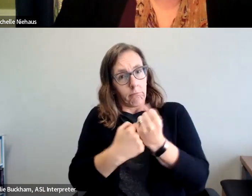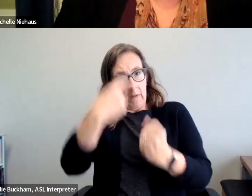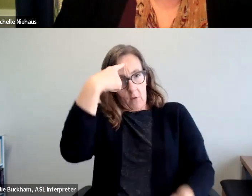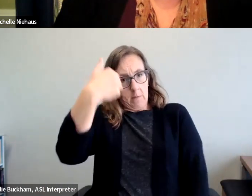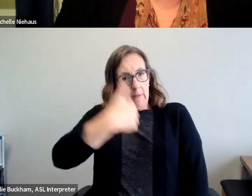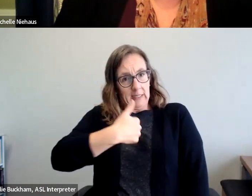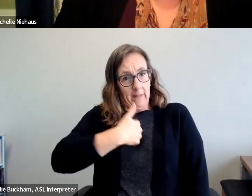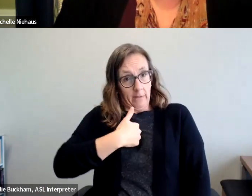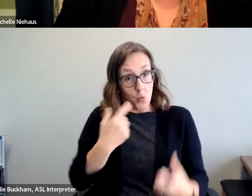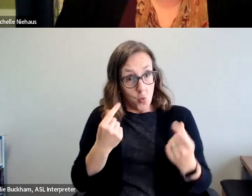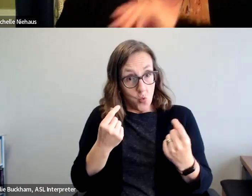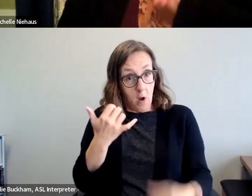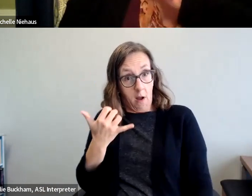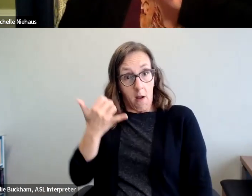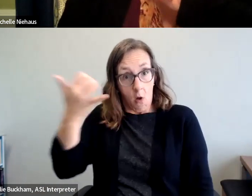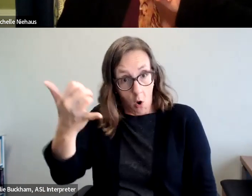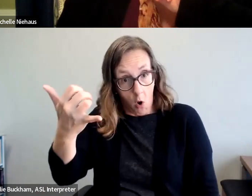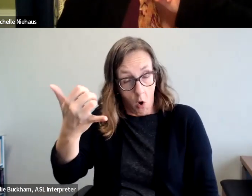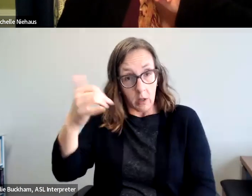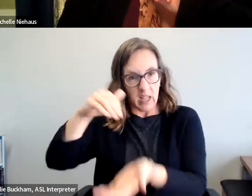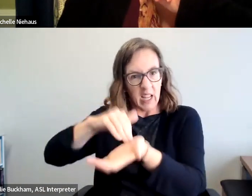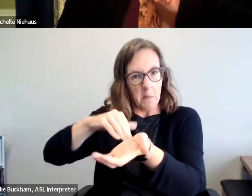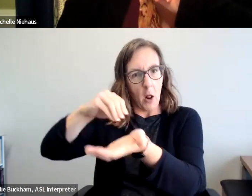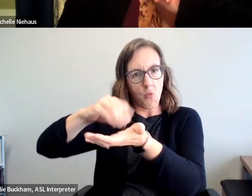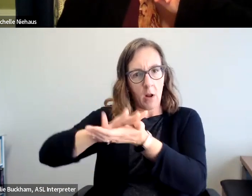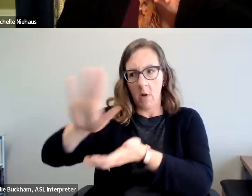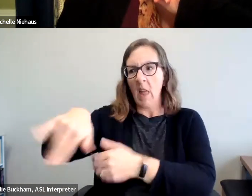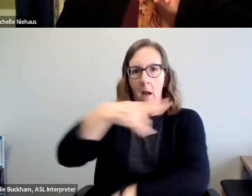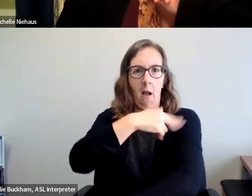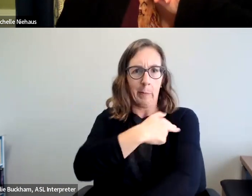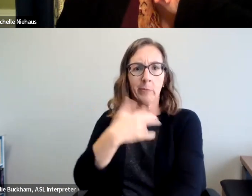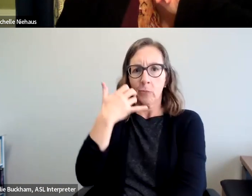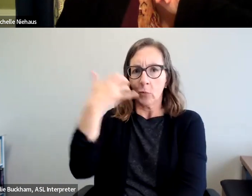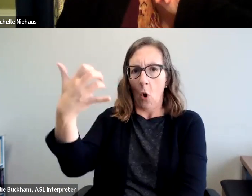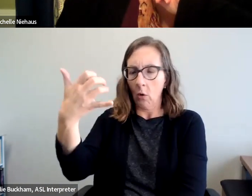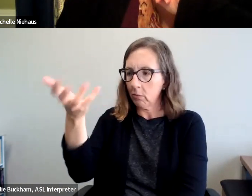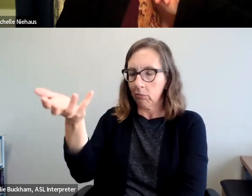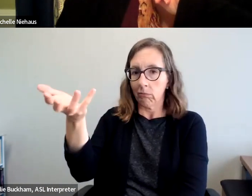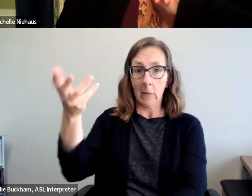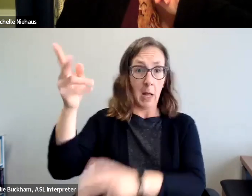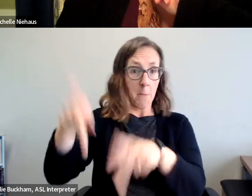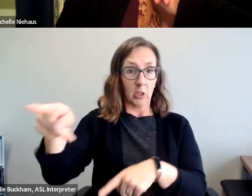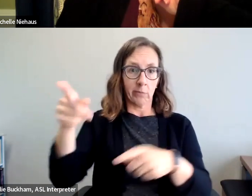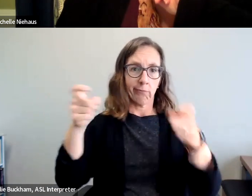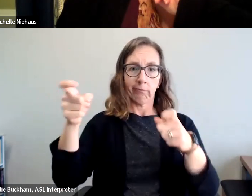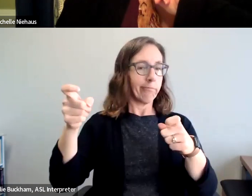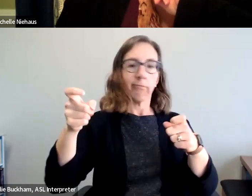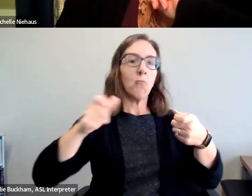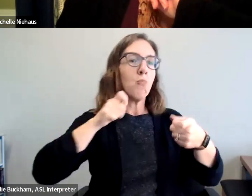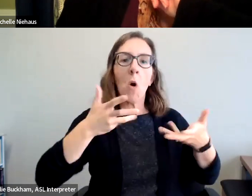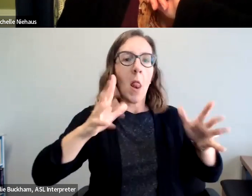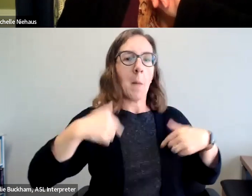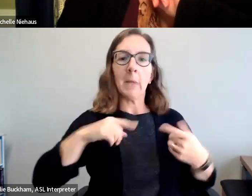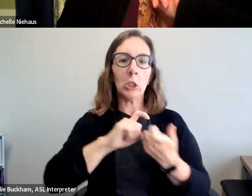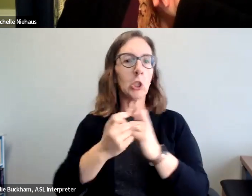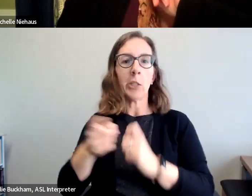by calling medical records at this particular hospital, but the person in charge would not allow that